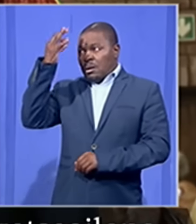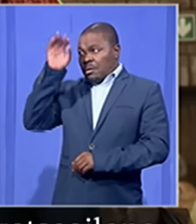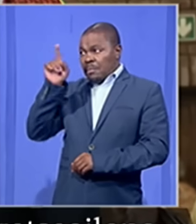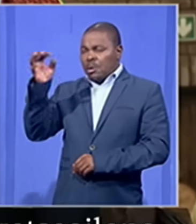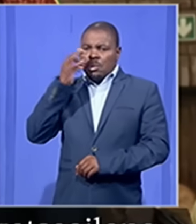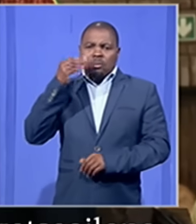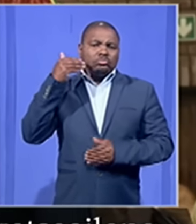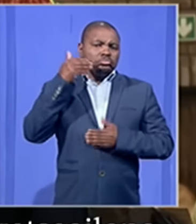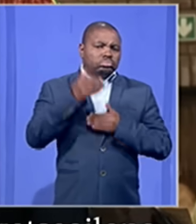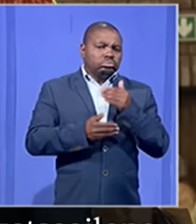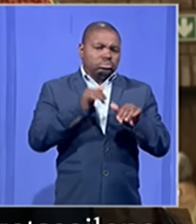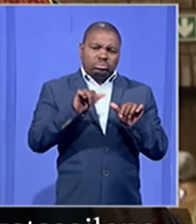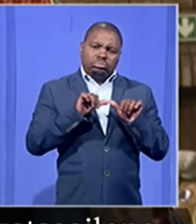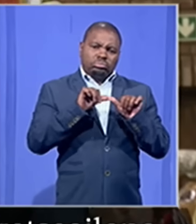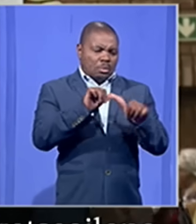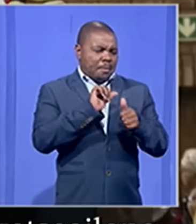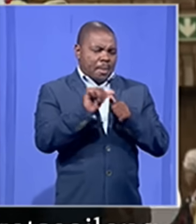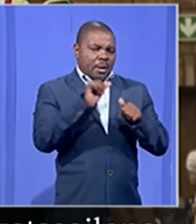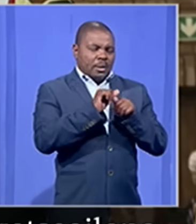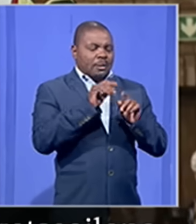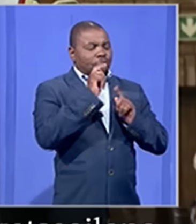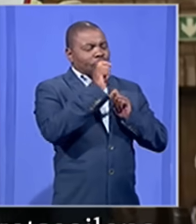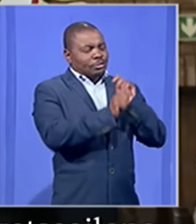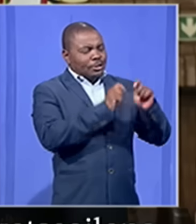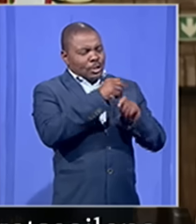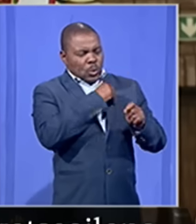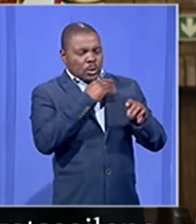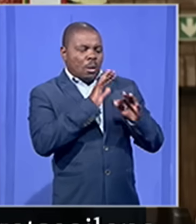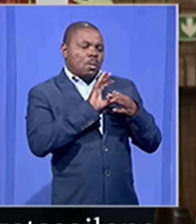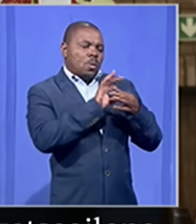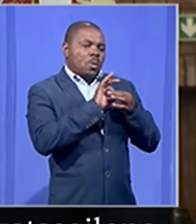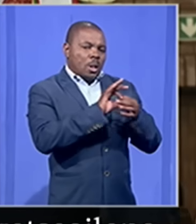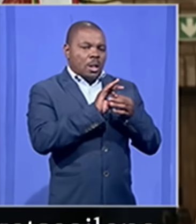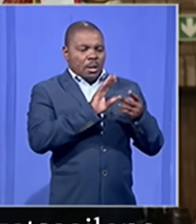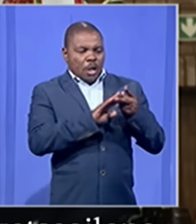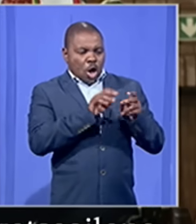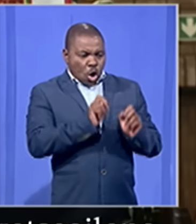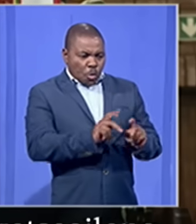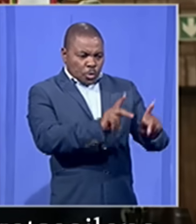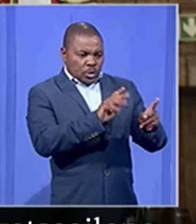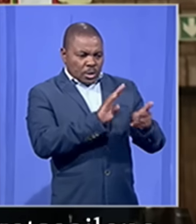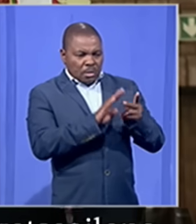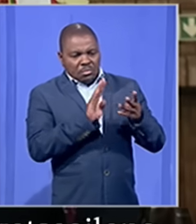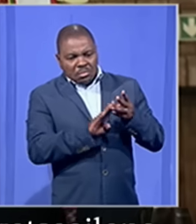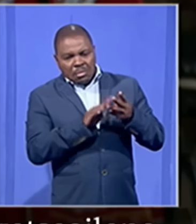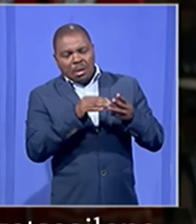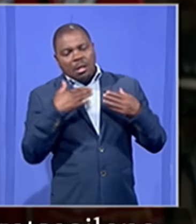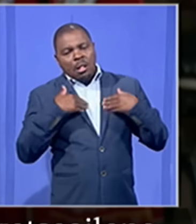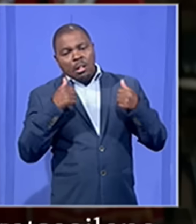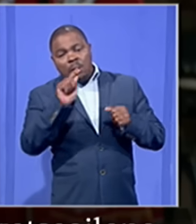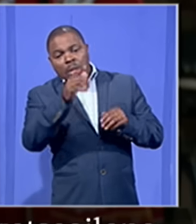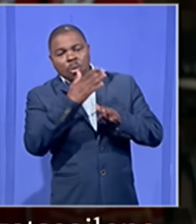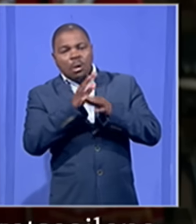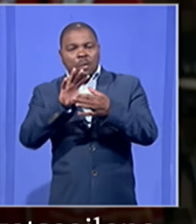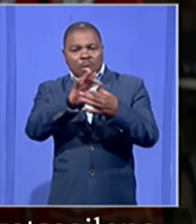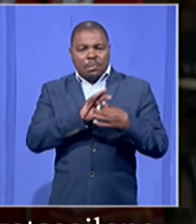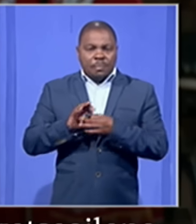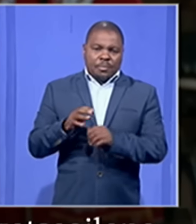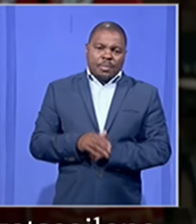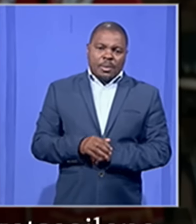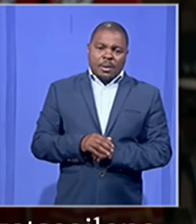hatetse pele go sebedisana le dingaka tsa setso phumantshong ya monyetla go sebedisana le ditsha tsa kokelo. Diprograma tsotlhe tse lefapha